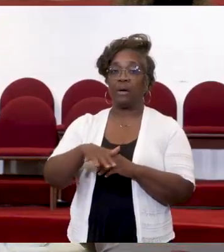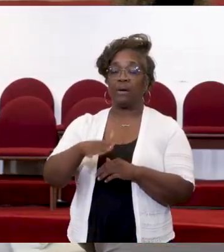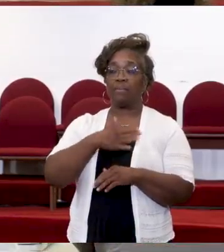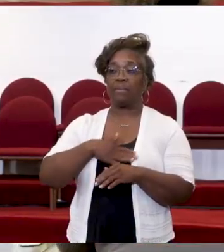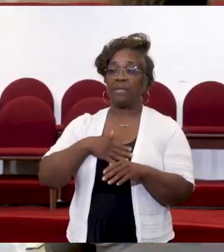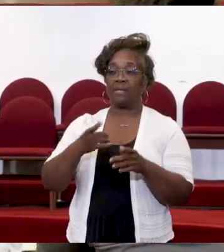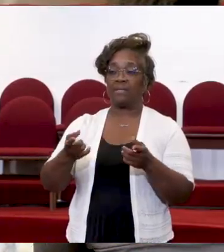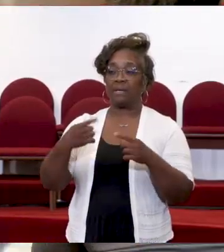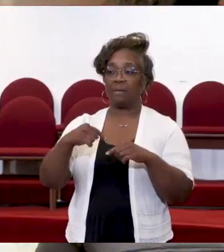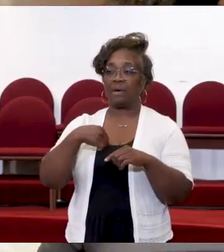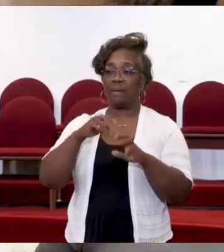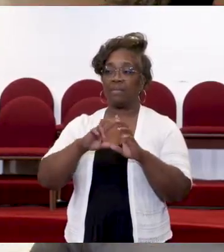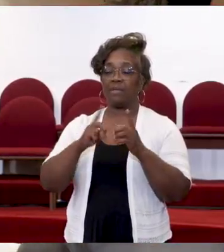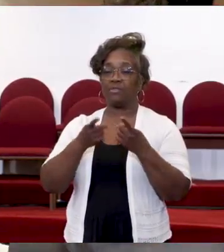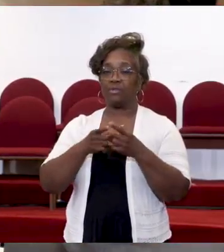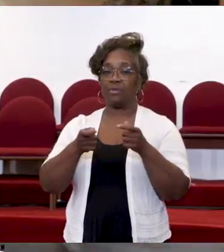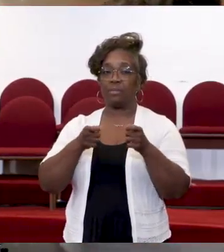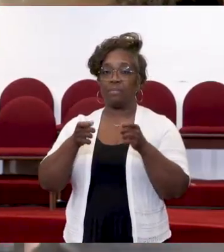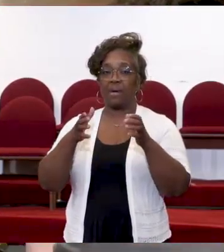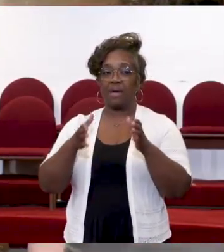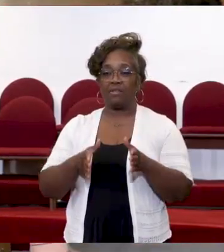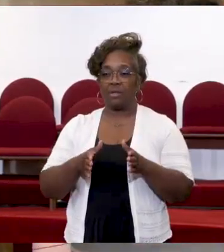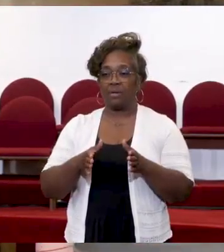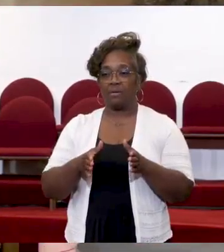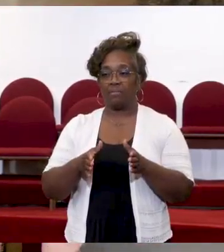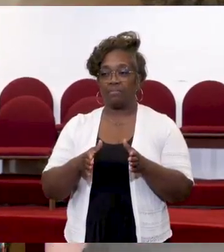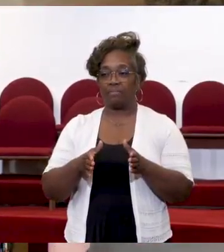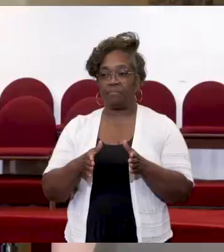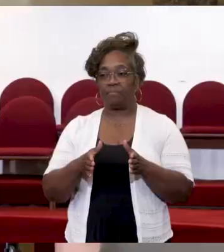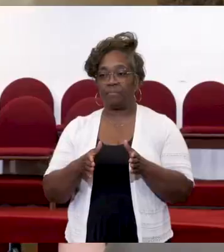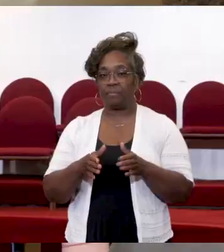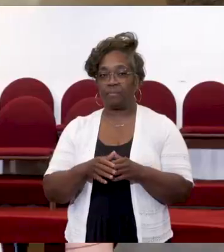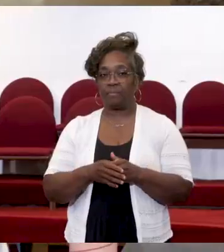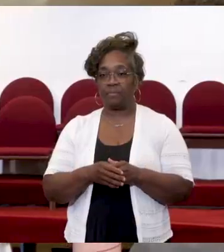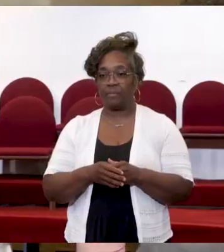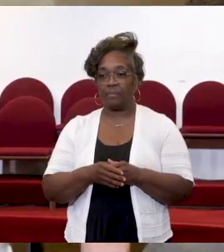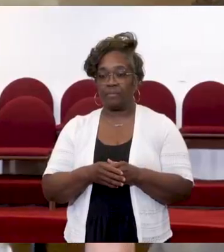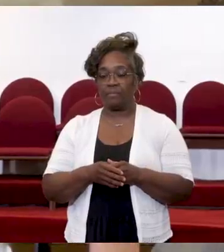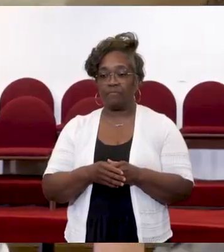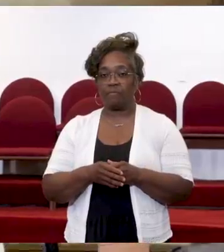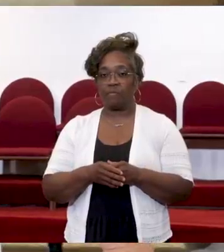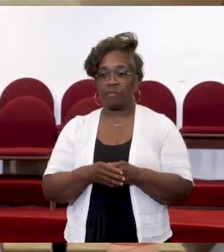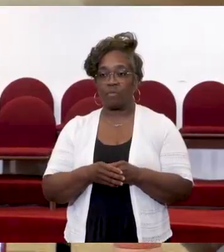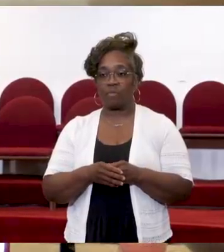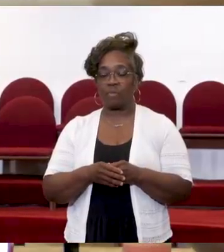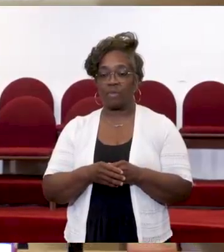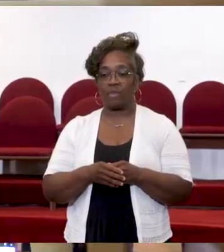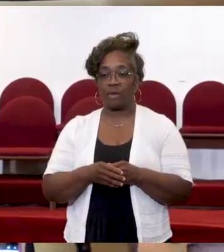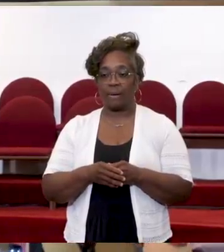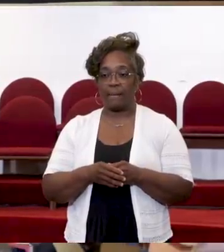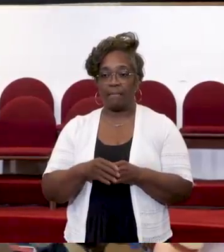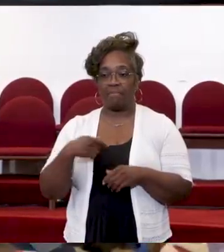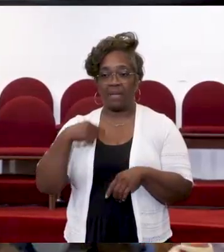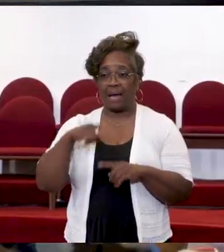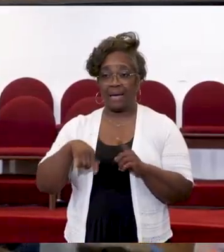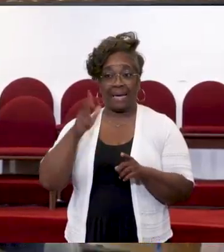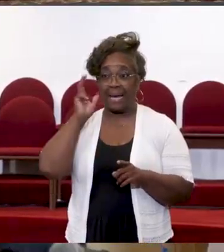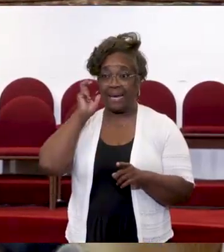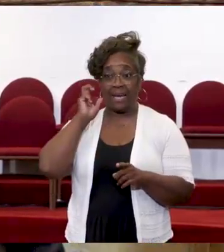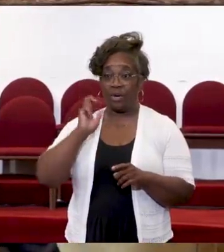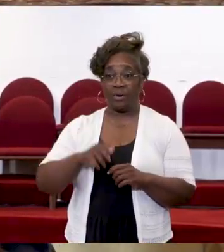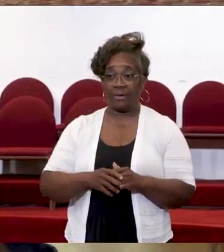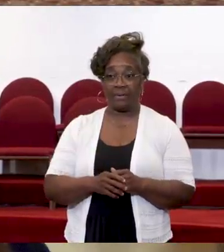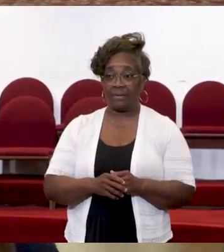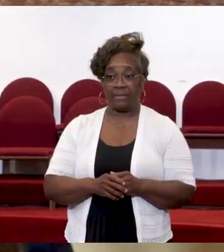3 manager with the Department of Neighborhoods. And we are excited to kick off our meeting this evening for you